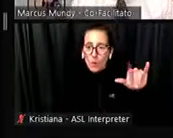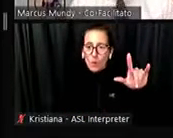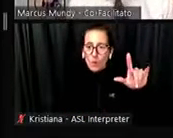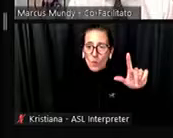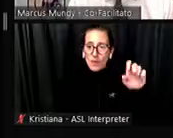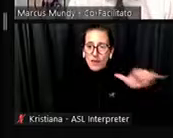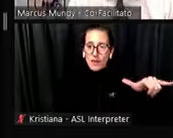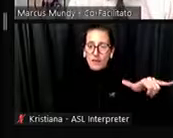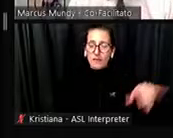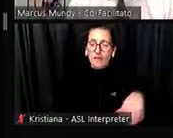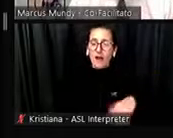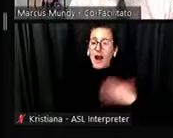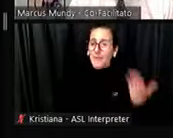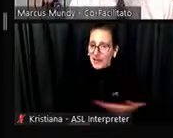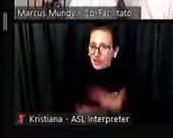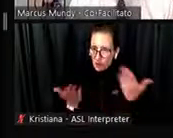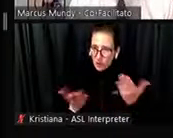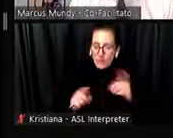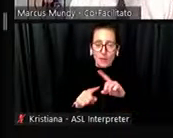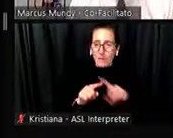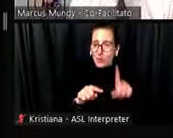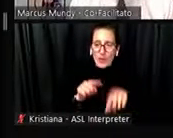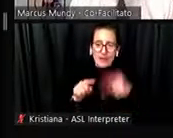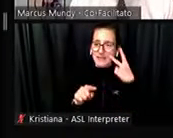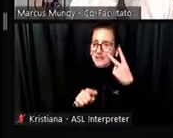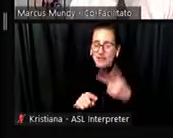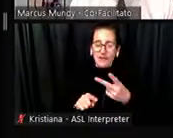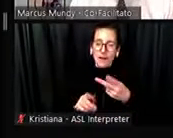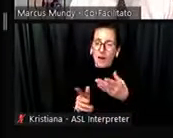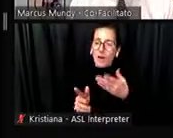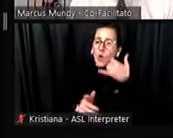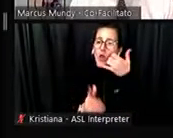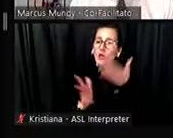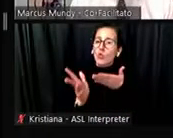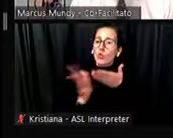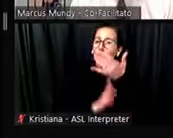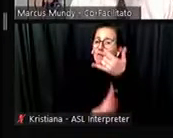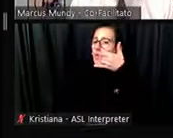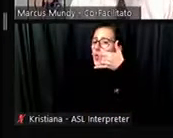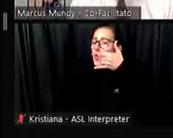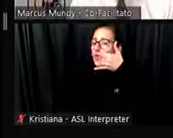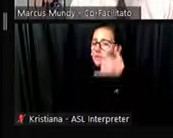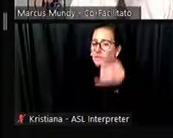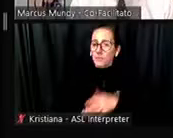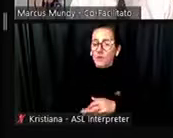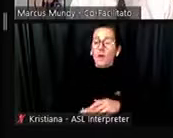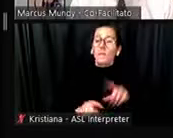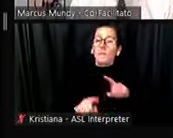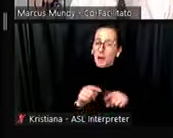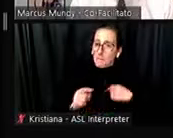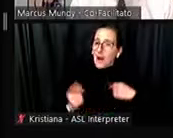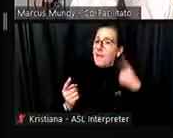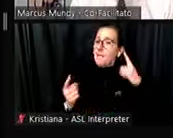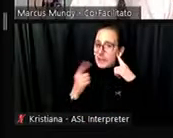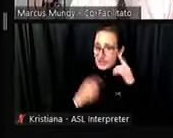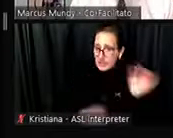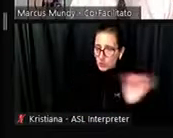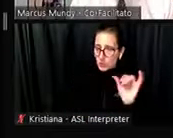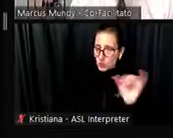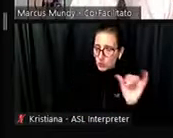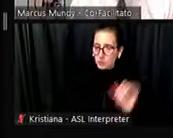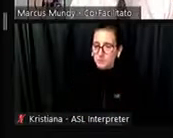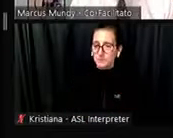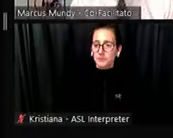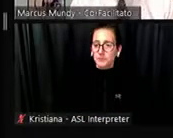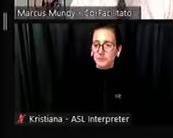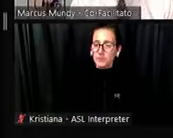I'm just not visual. I'm remote on my phone, and I have been listening as well. I would agree and